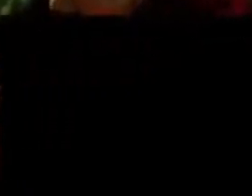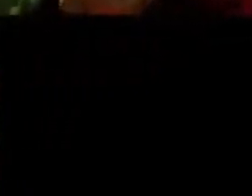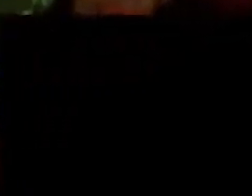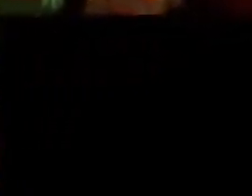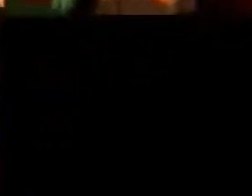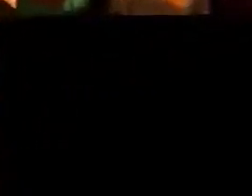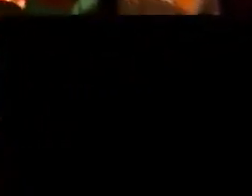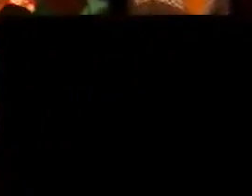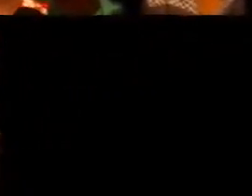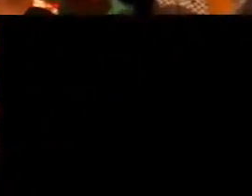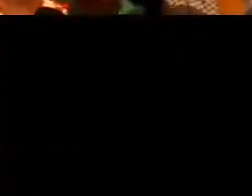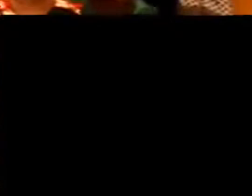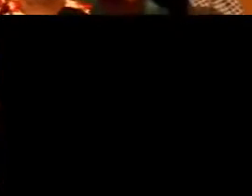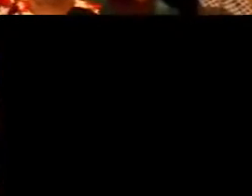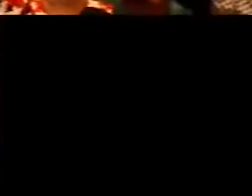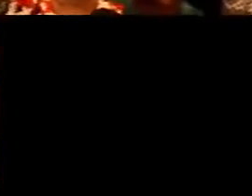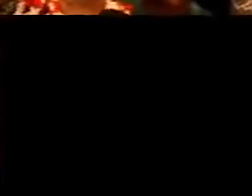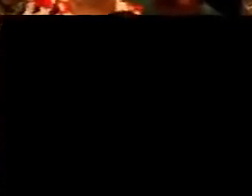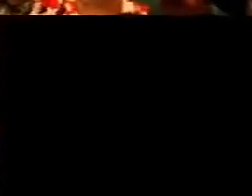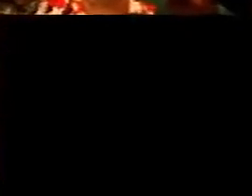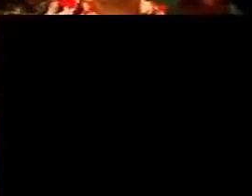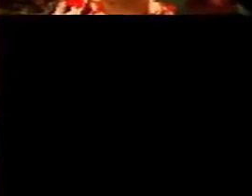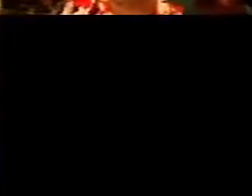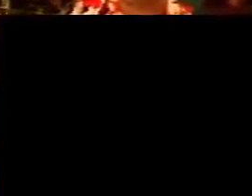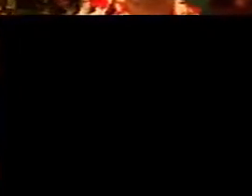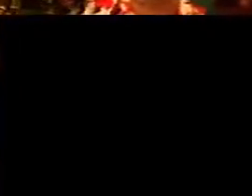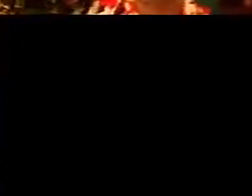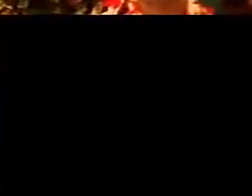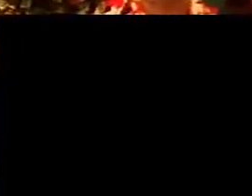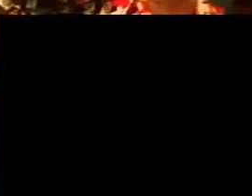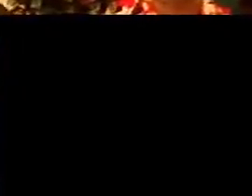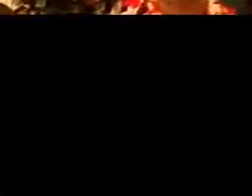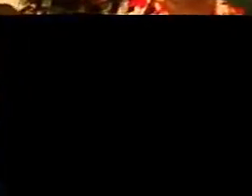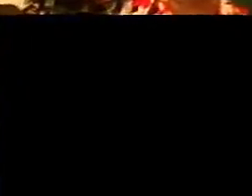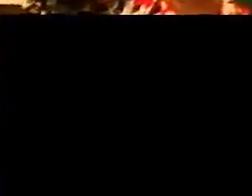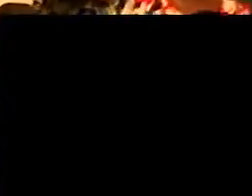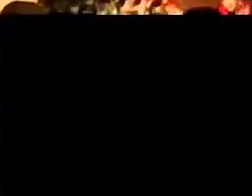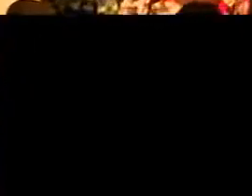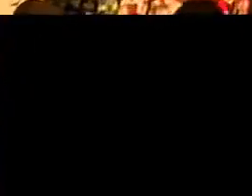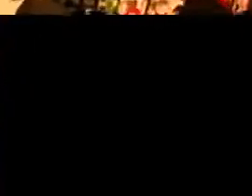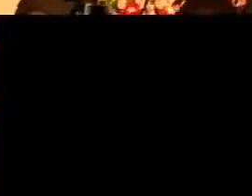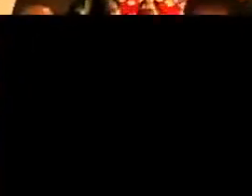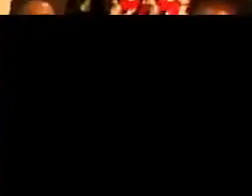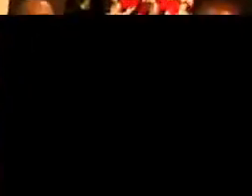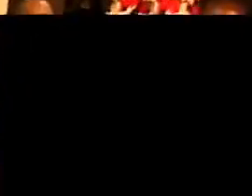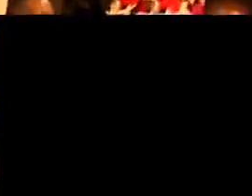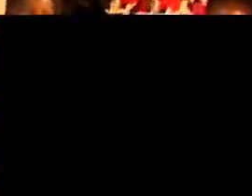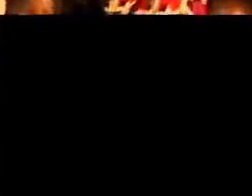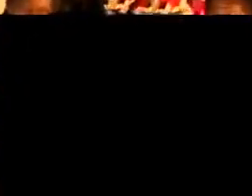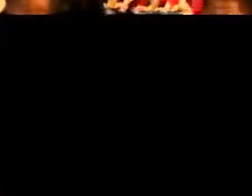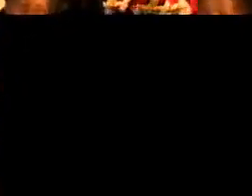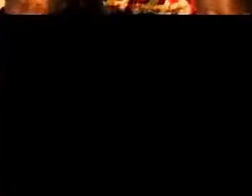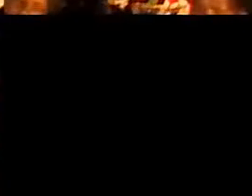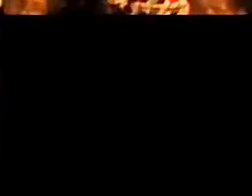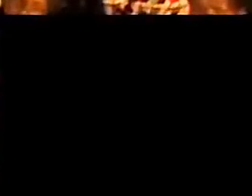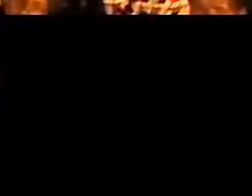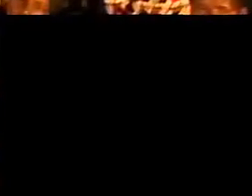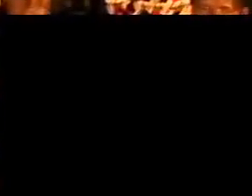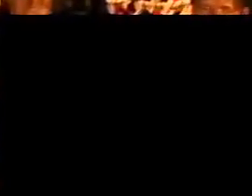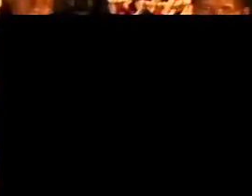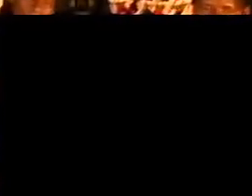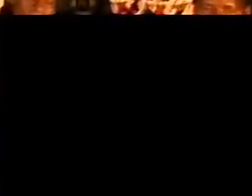There in your church. There in your marketplace. There wherever you